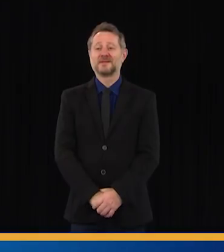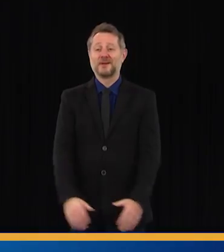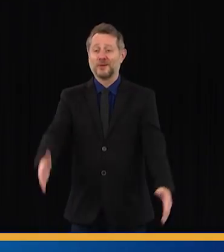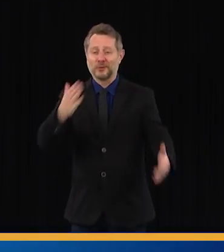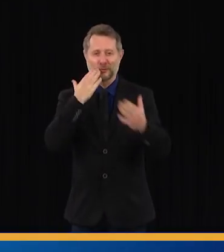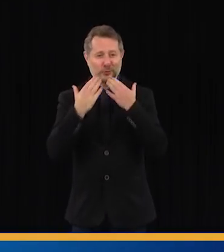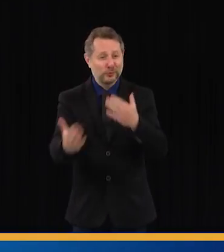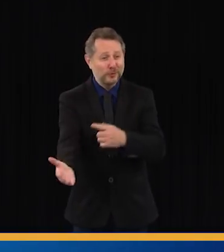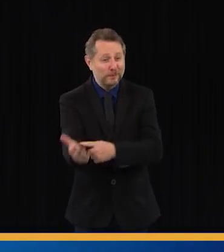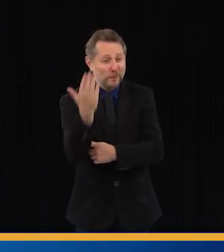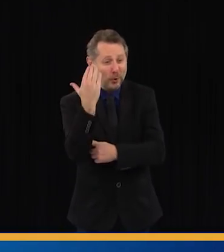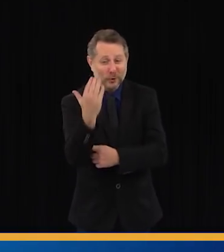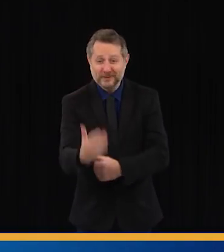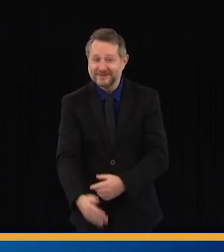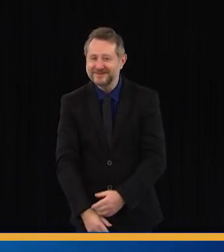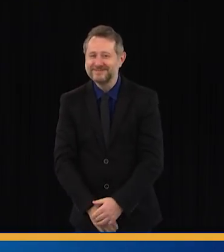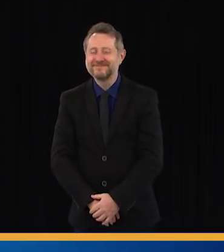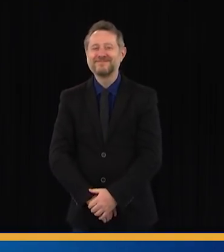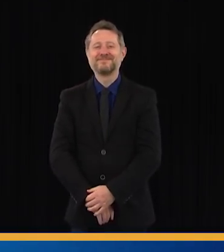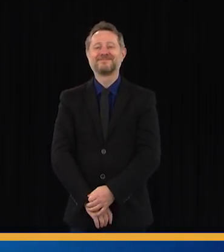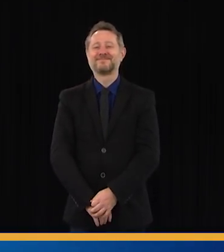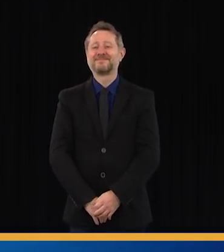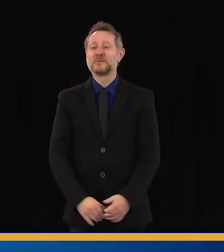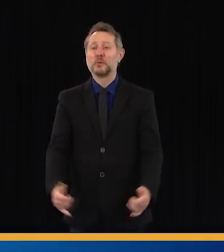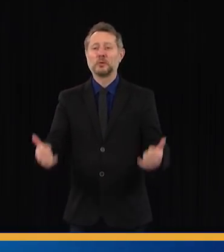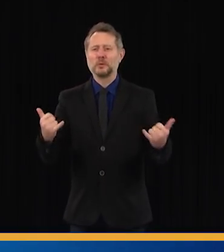Good morning. What day is today?